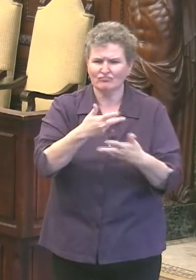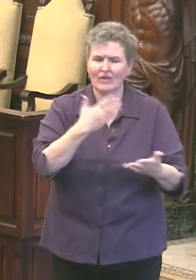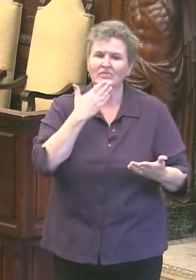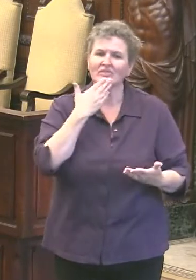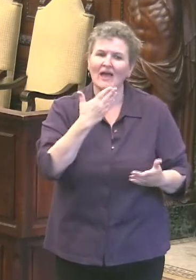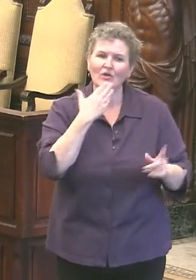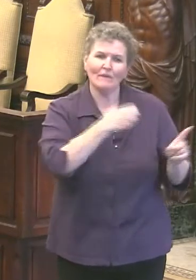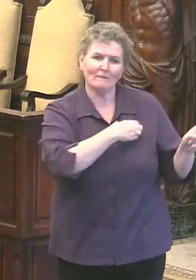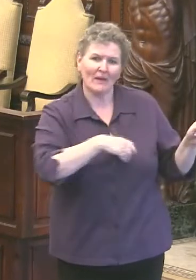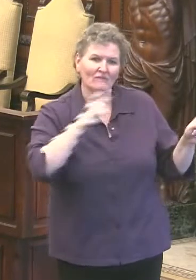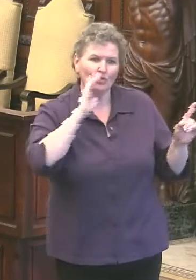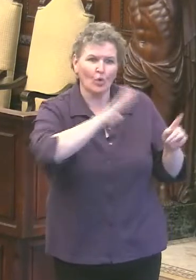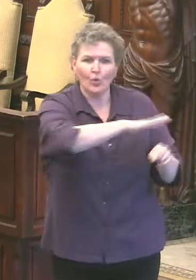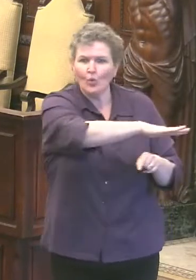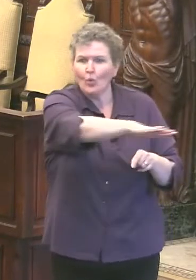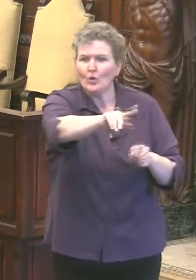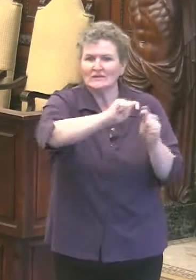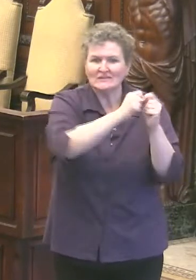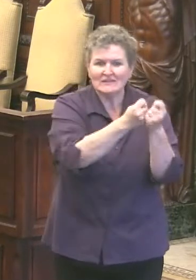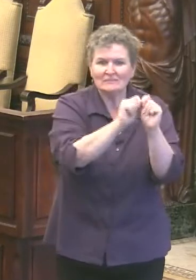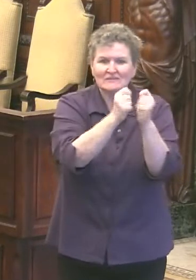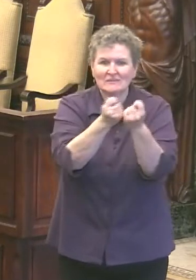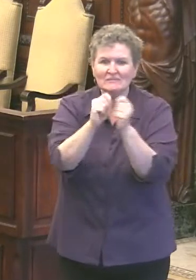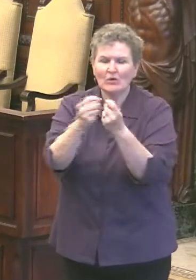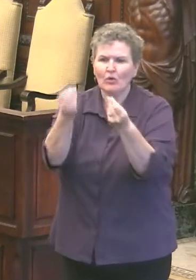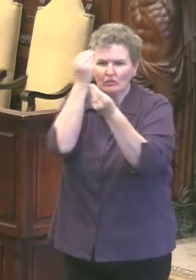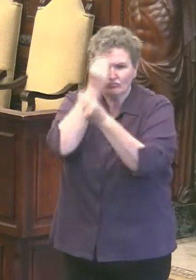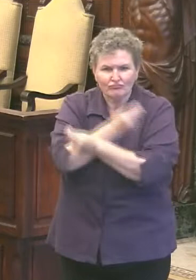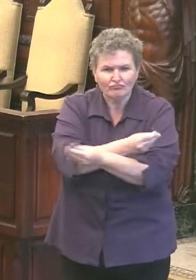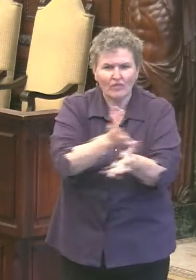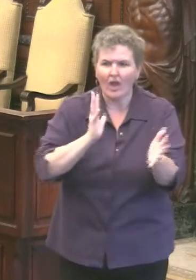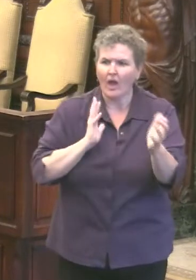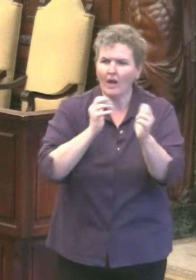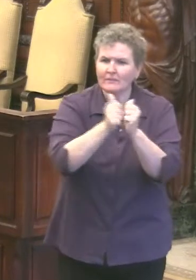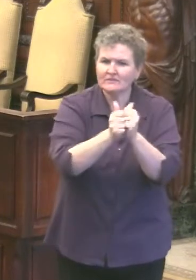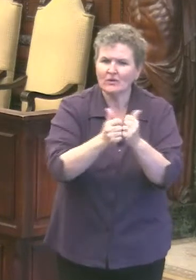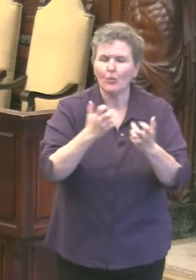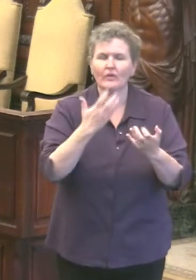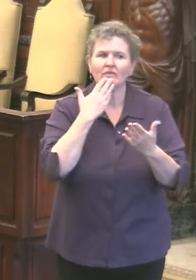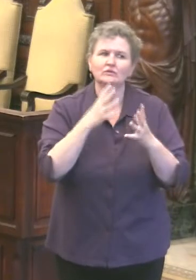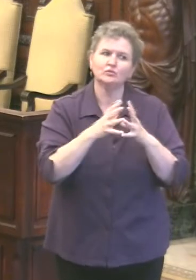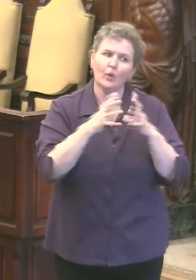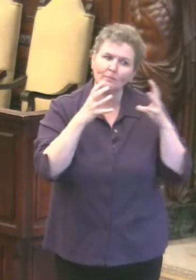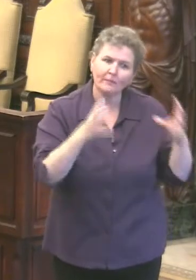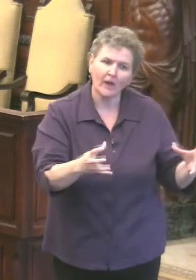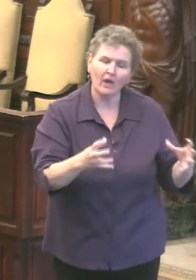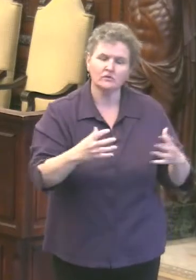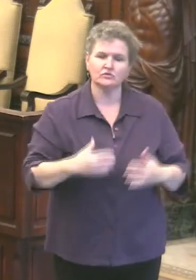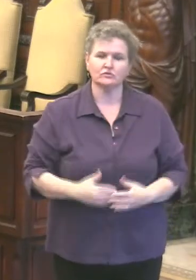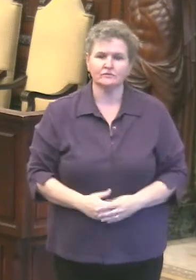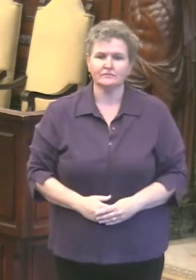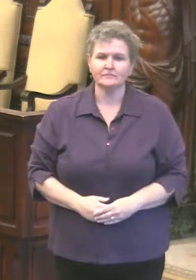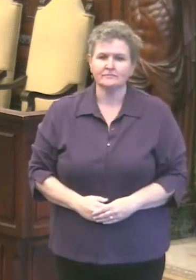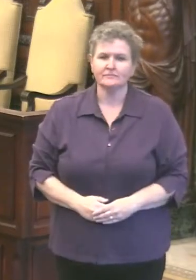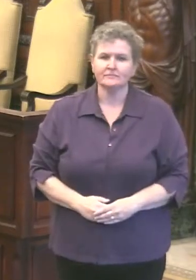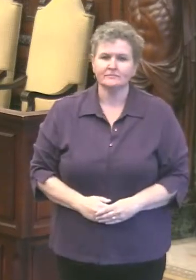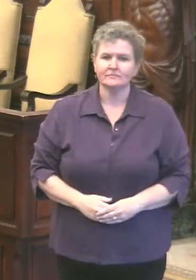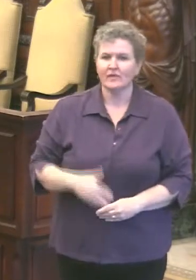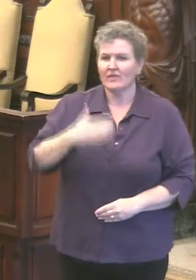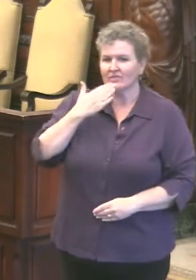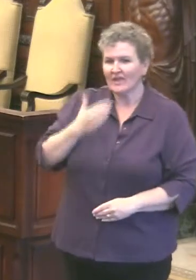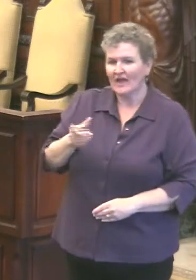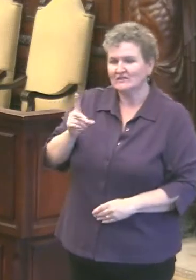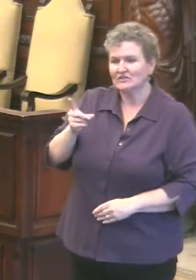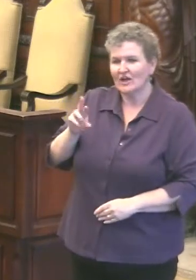with this opportunity to share these updates. Thanks again, Mayor Kenny. And thank you, Dr. Hite. Now we will